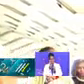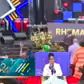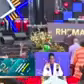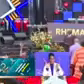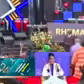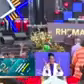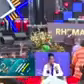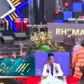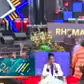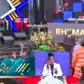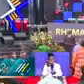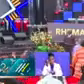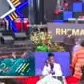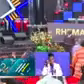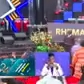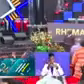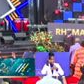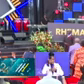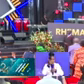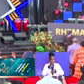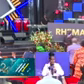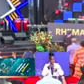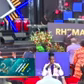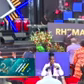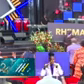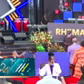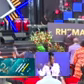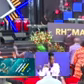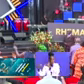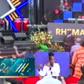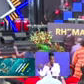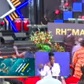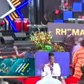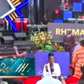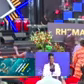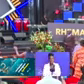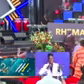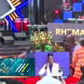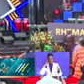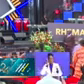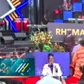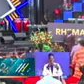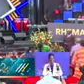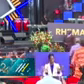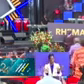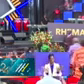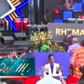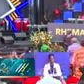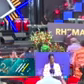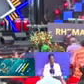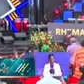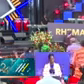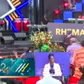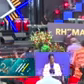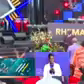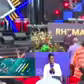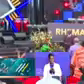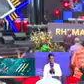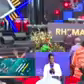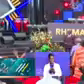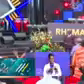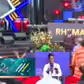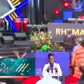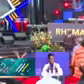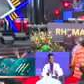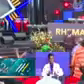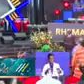ready because next time you are going the door is open somebody